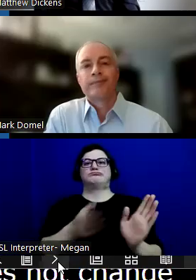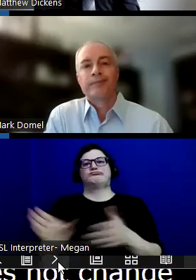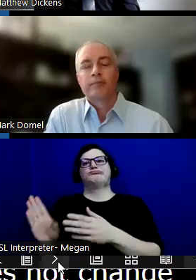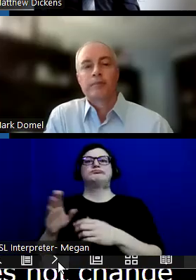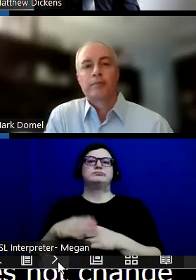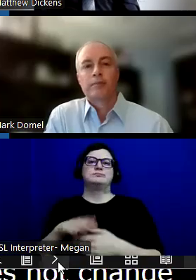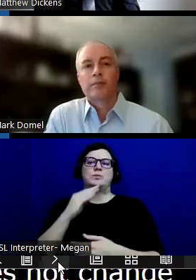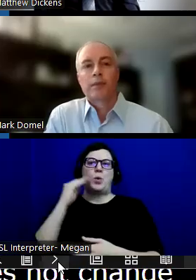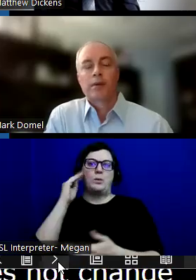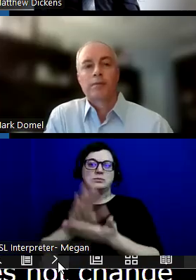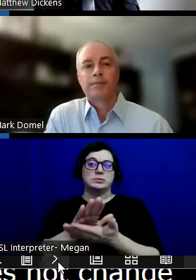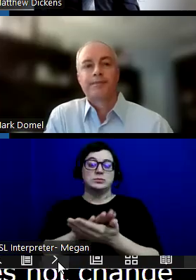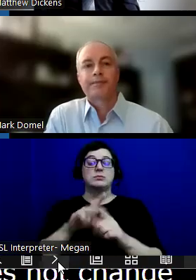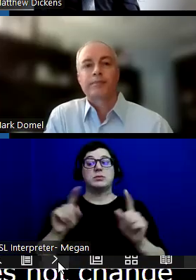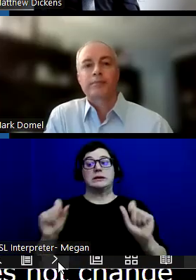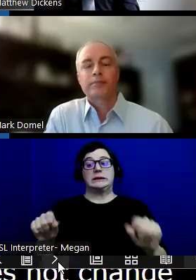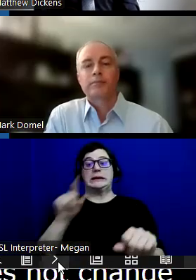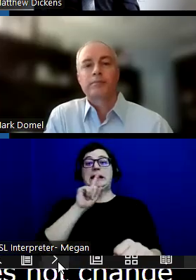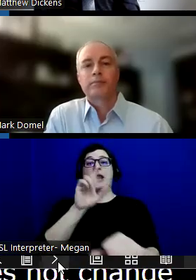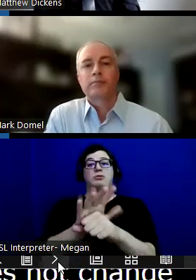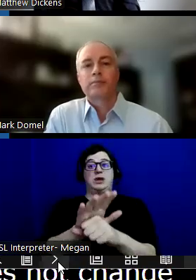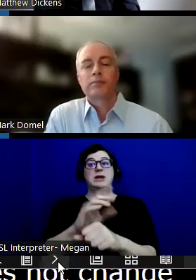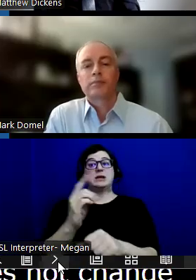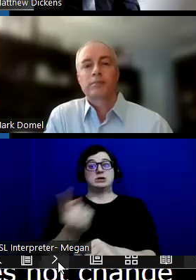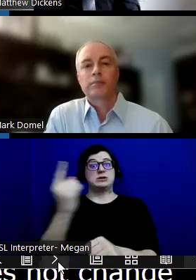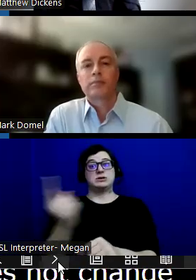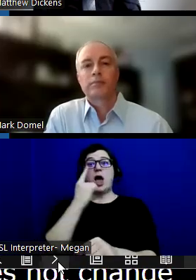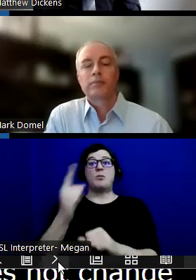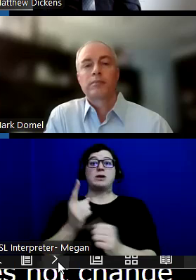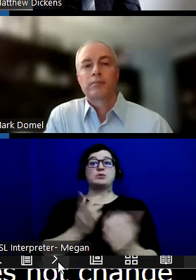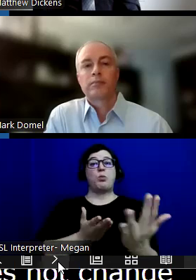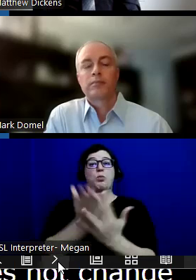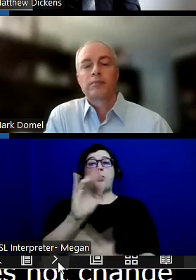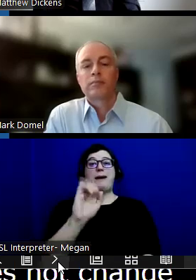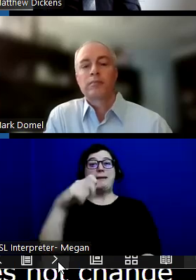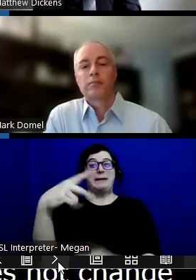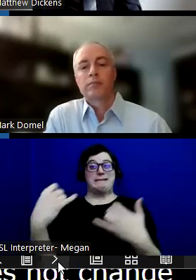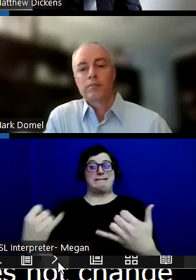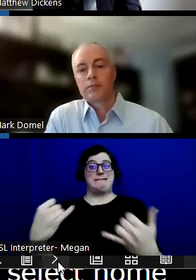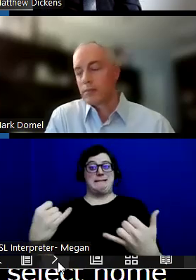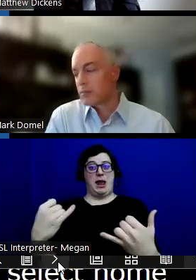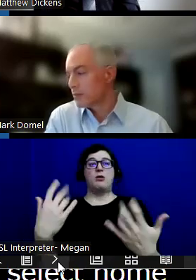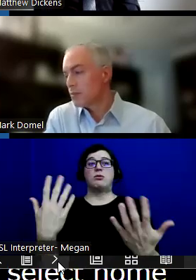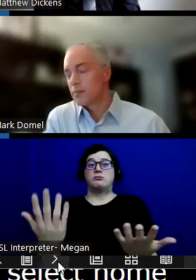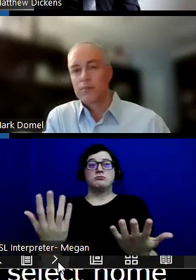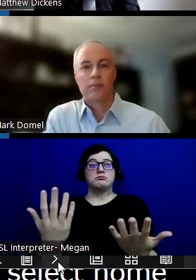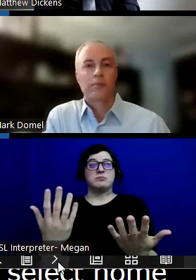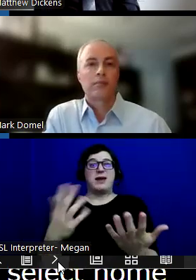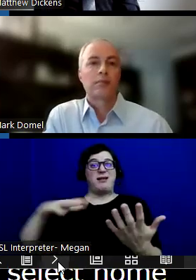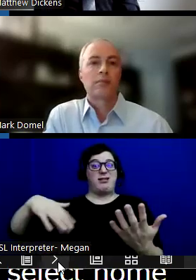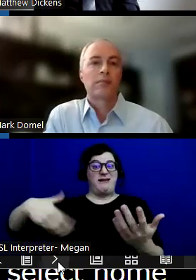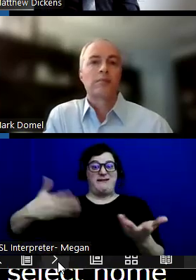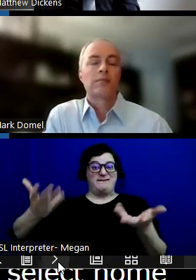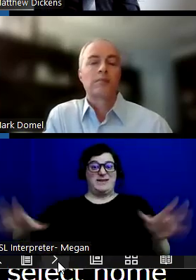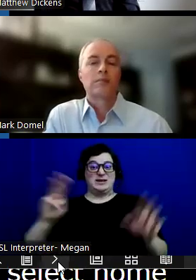We also can't guarantee that if someone is working on their IEP process right now and they don't have it by March 17th, that